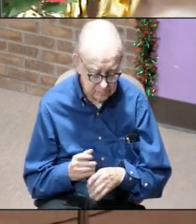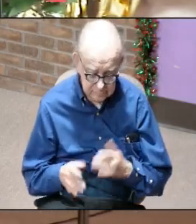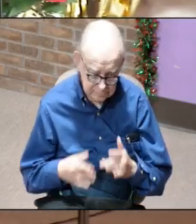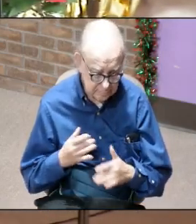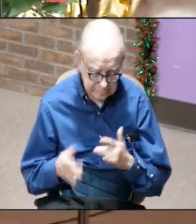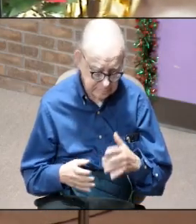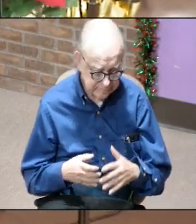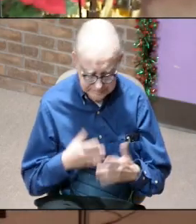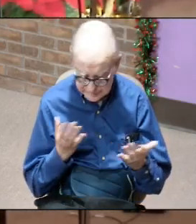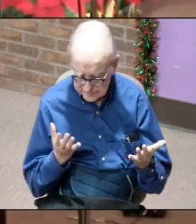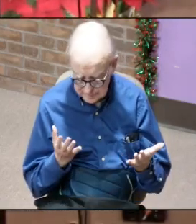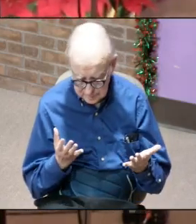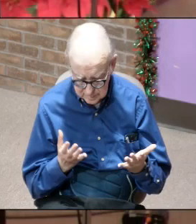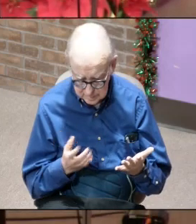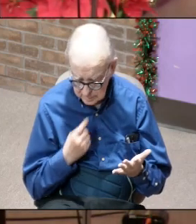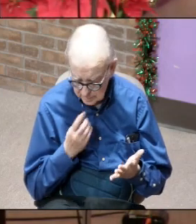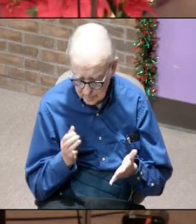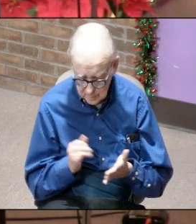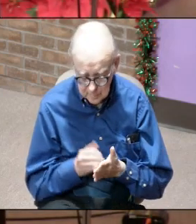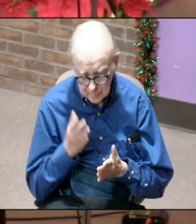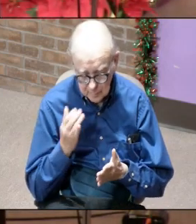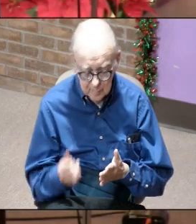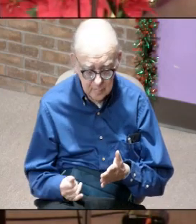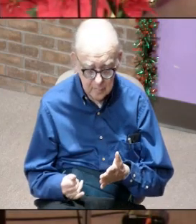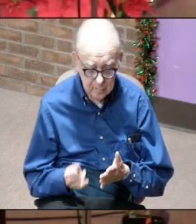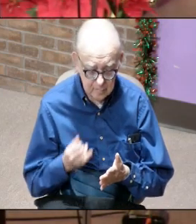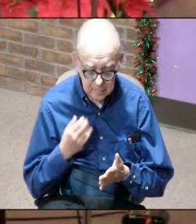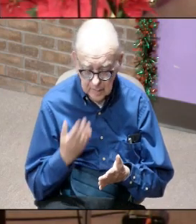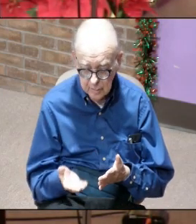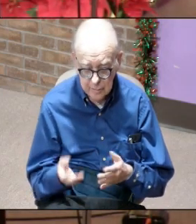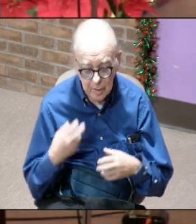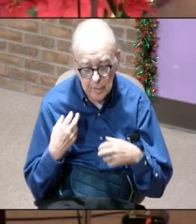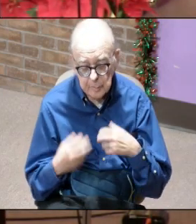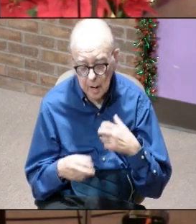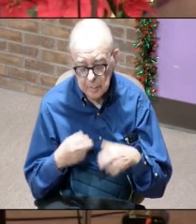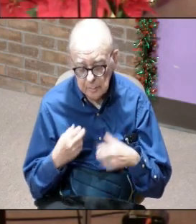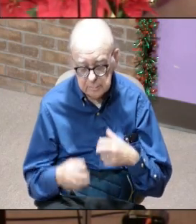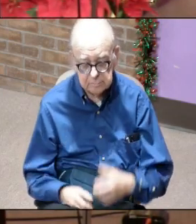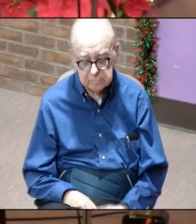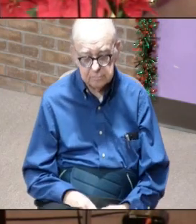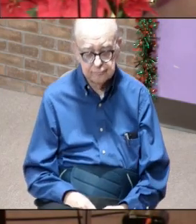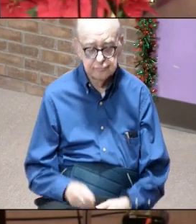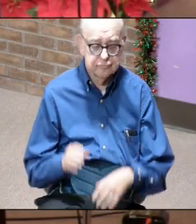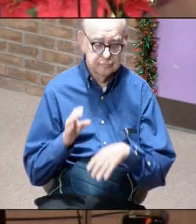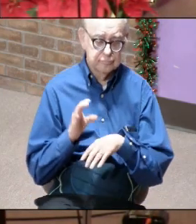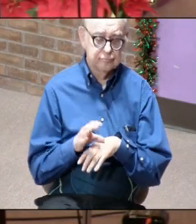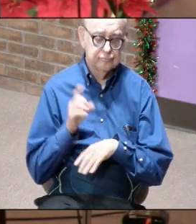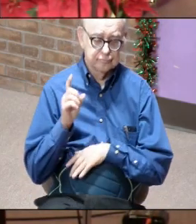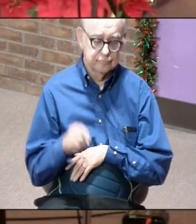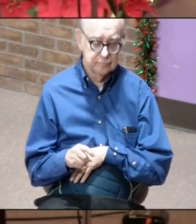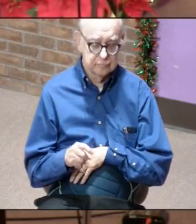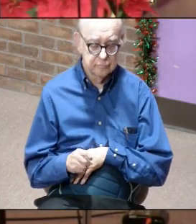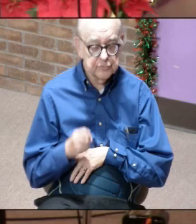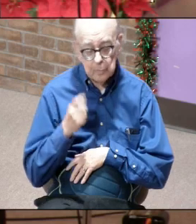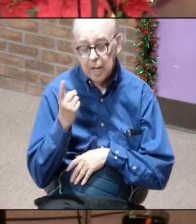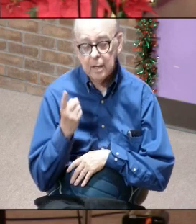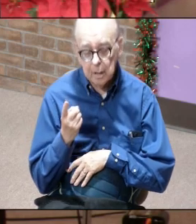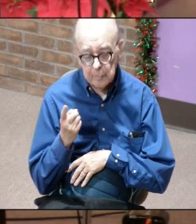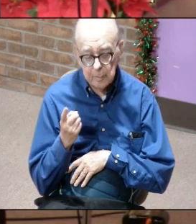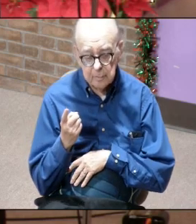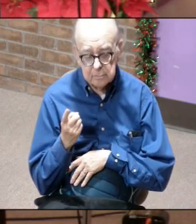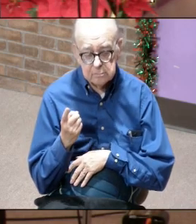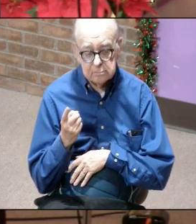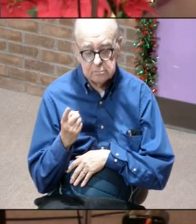all in anguish and everything else. I'm telling you because here's the problem. The church needs to wake up.